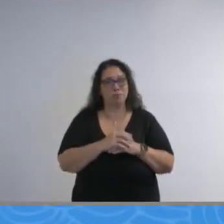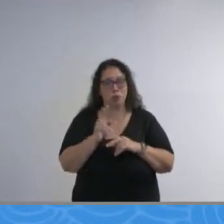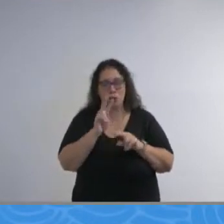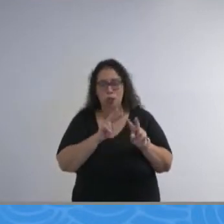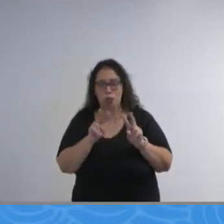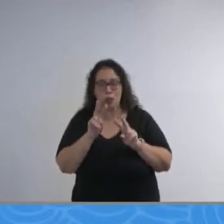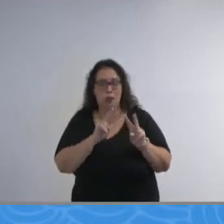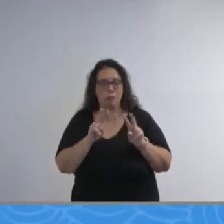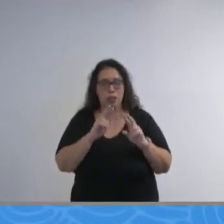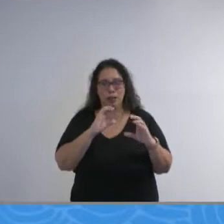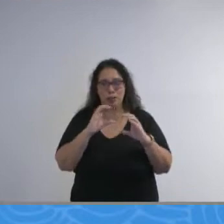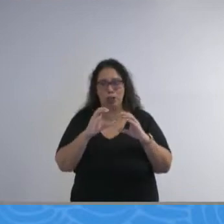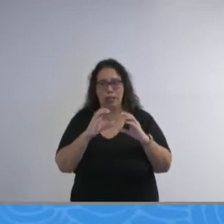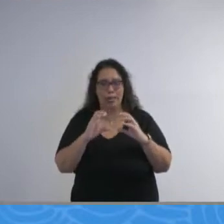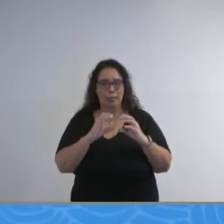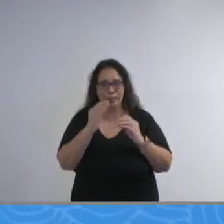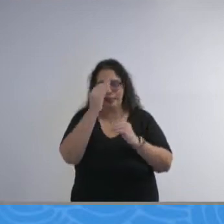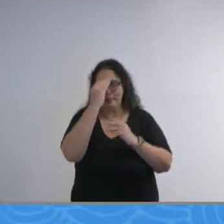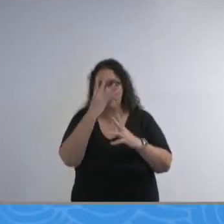that as well.